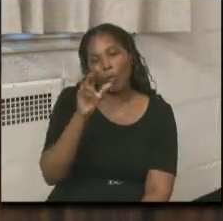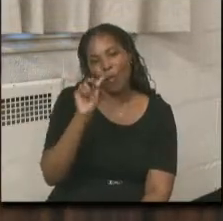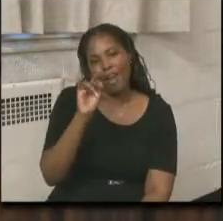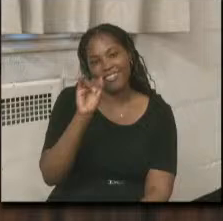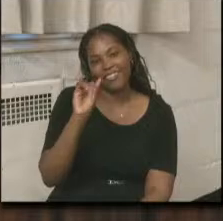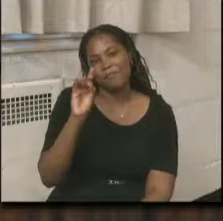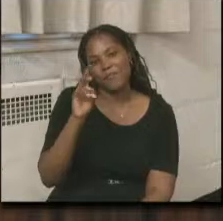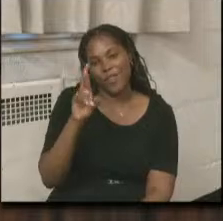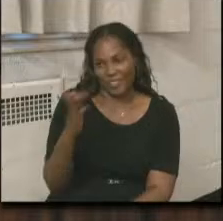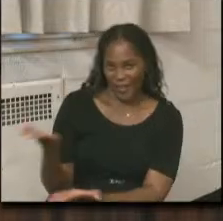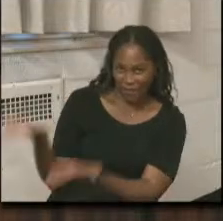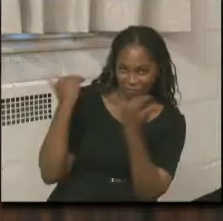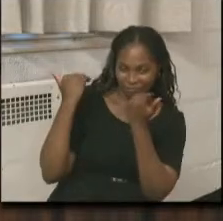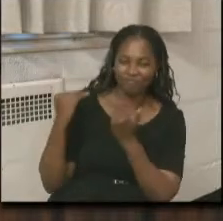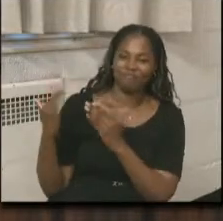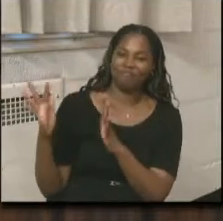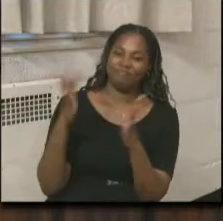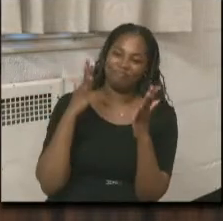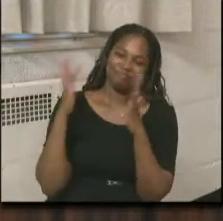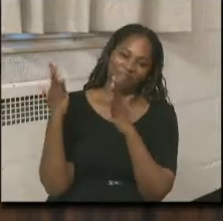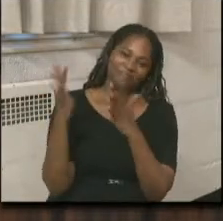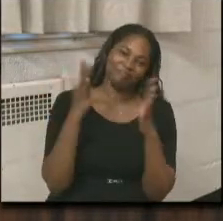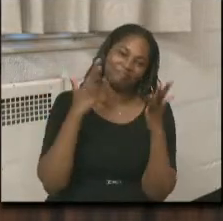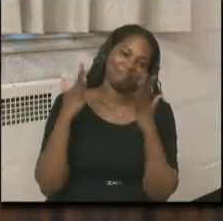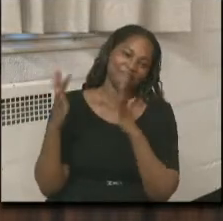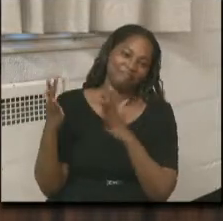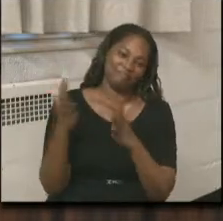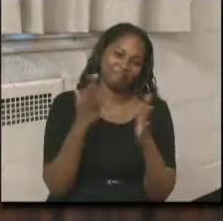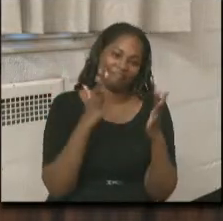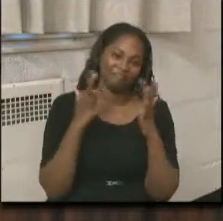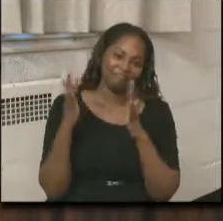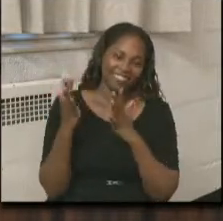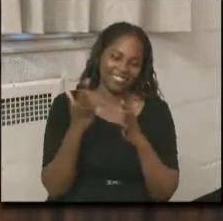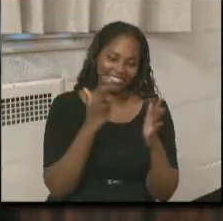on down. Woo! All right.